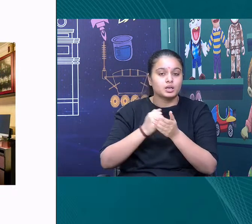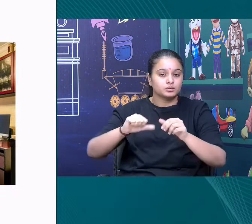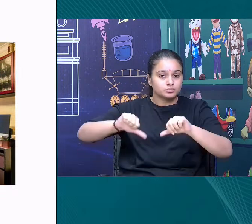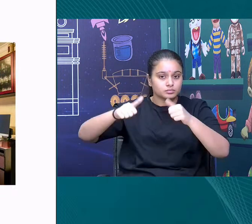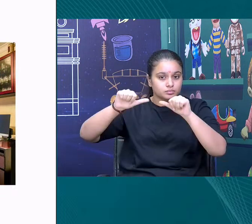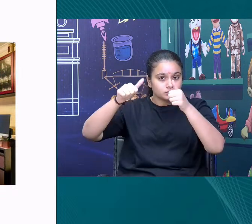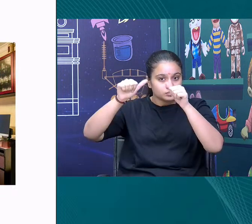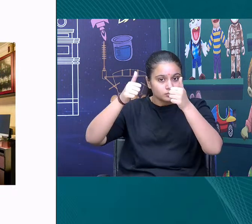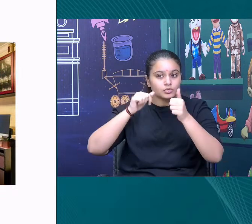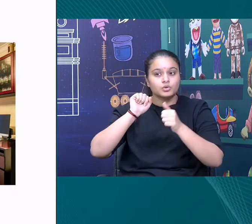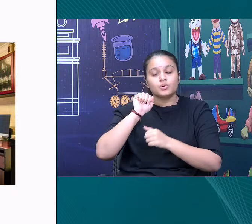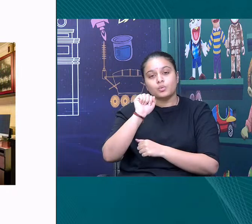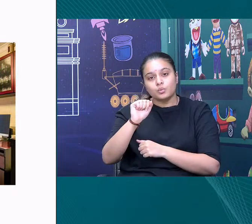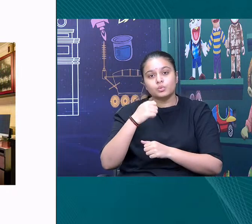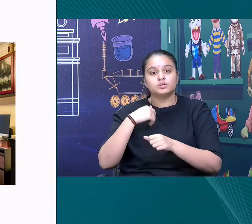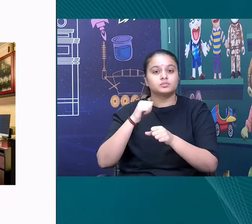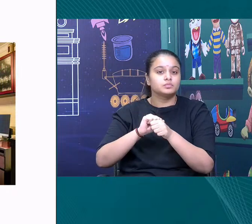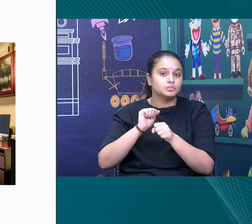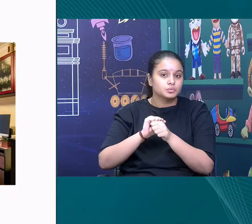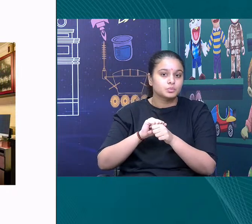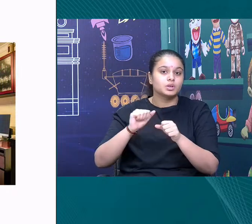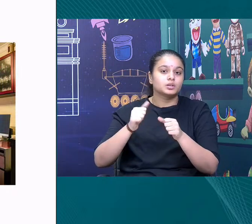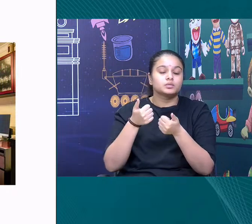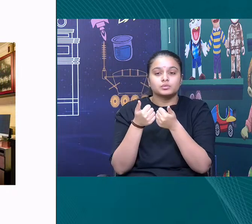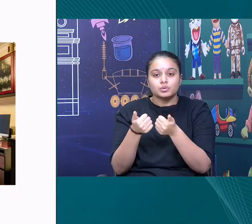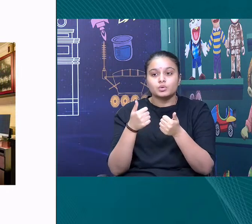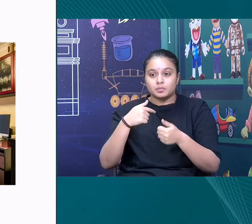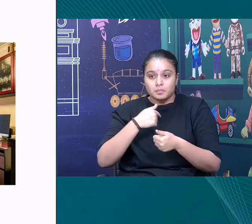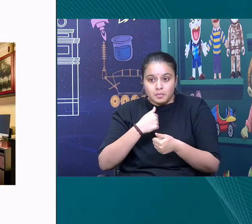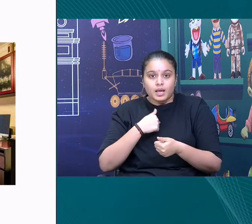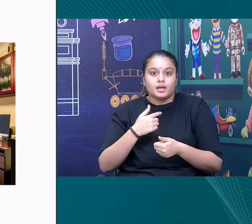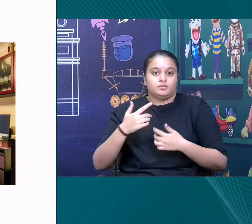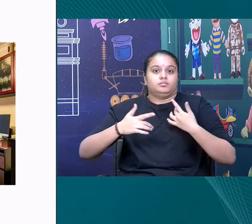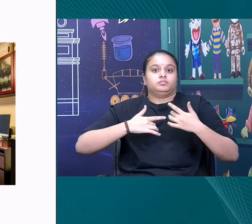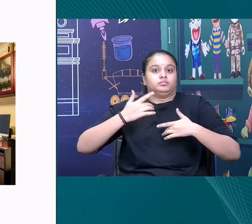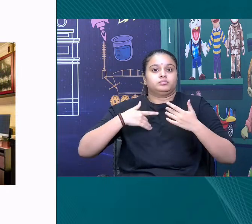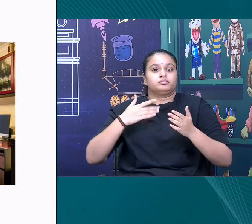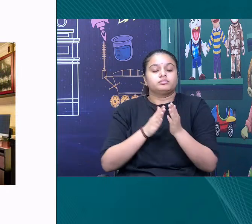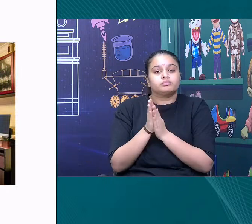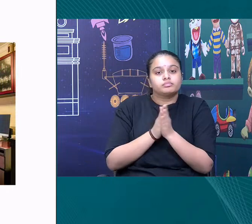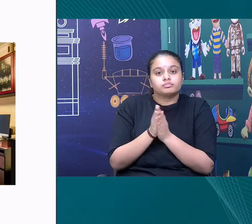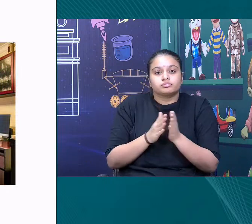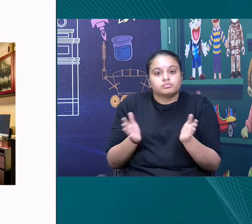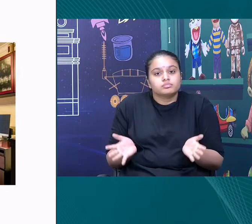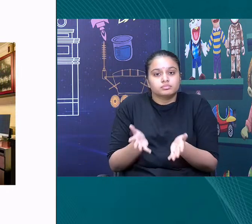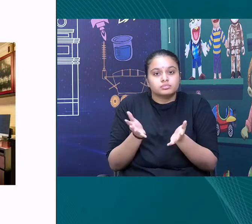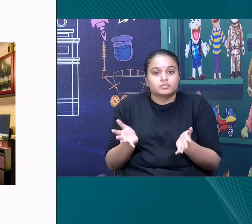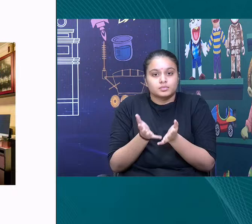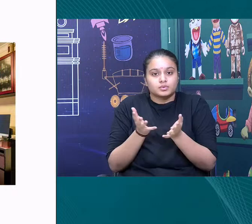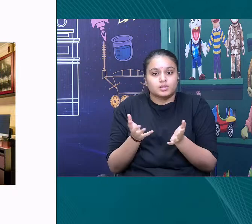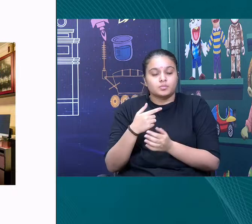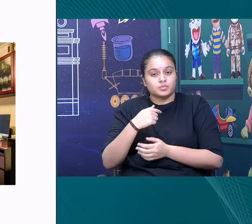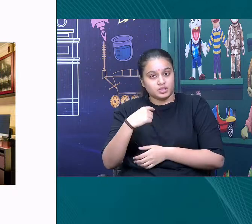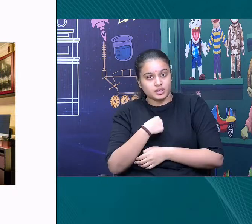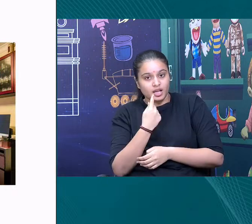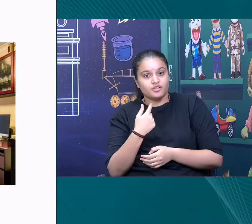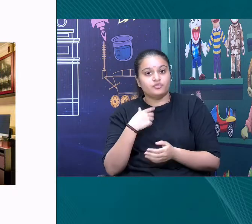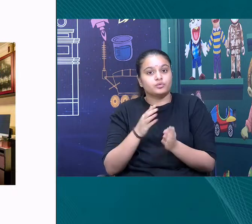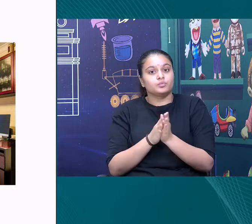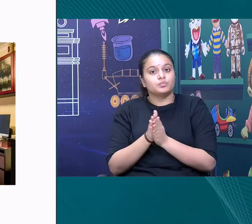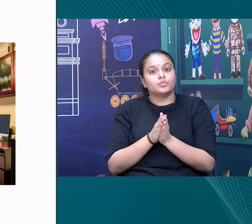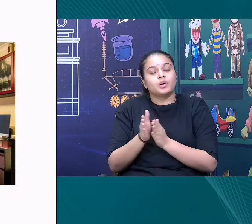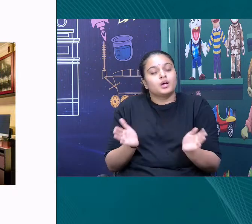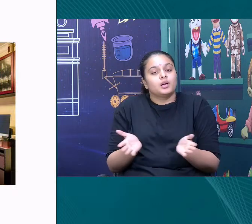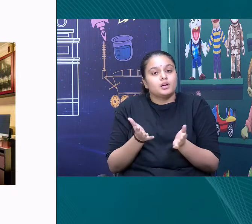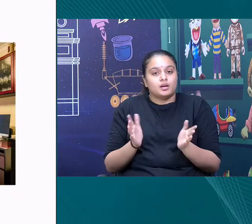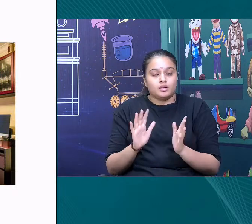succeed, it's inspiration for me to move forward. It's an inspiration for me to do better. That's why Firdaus went